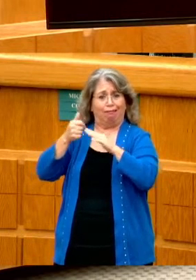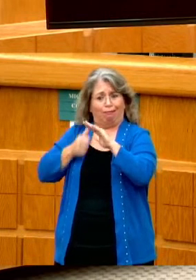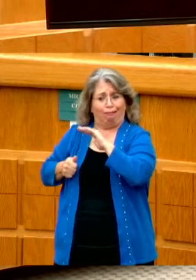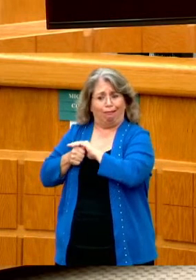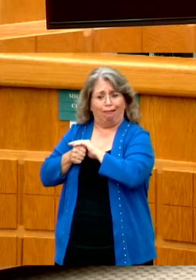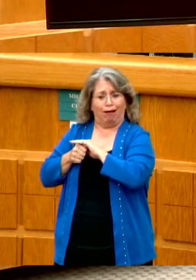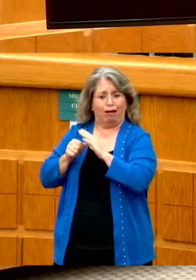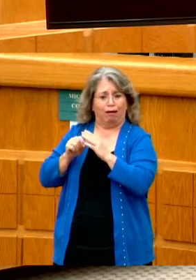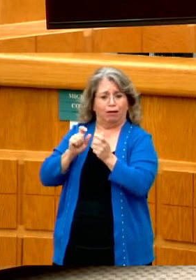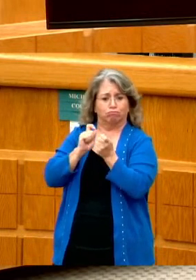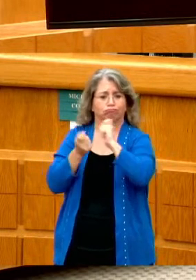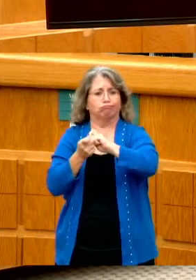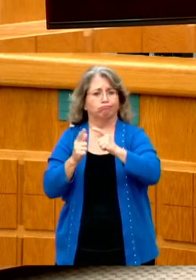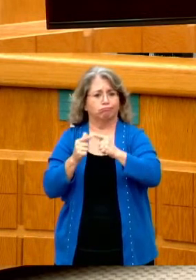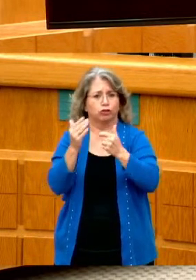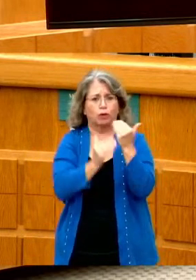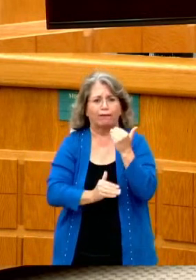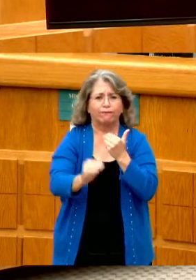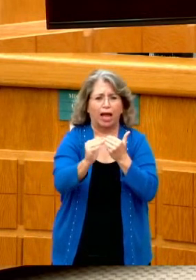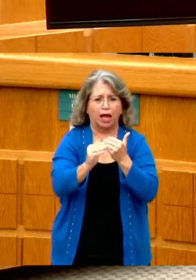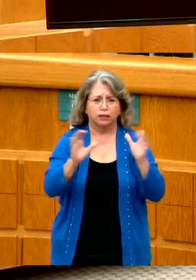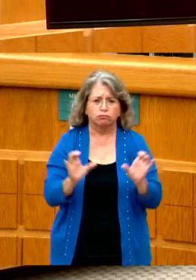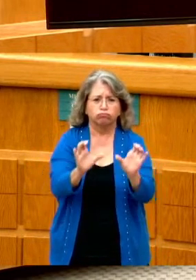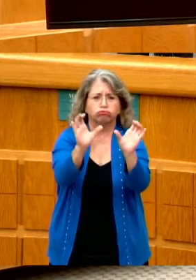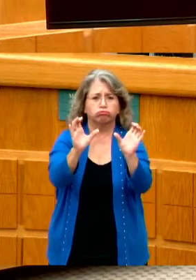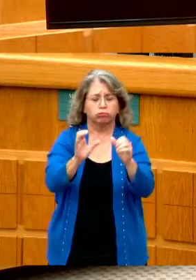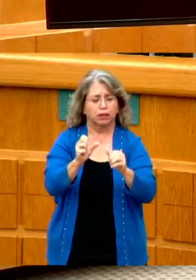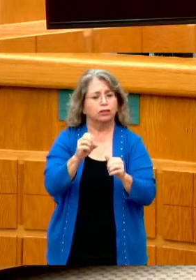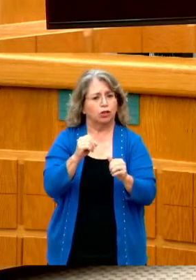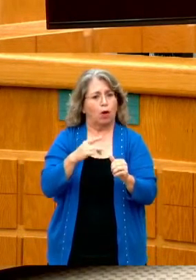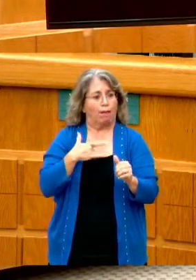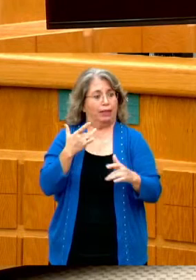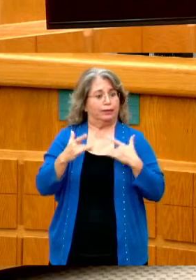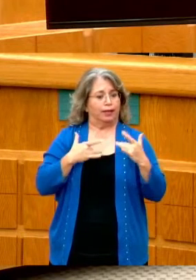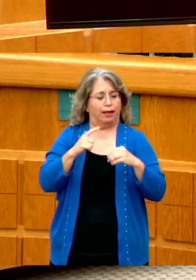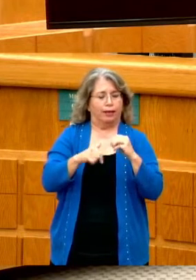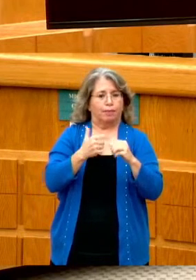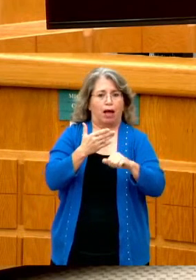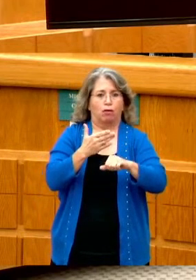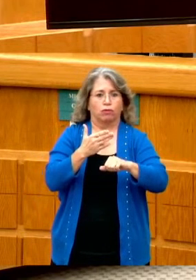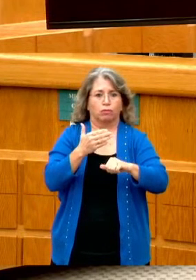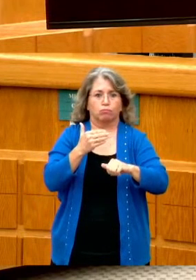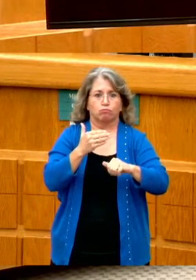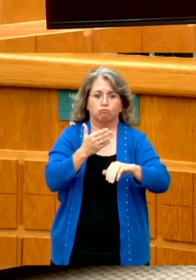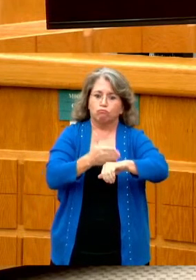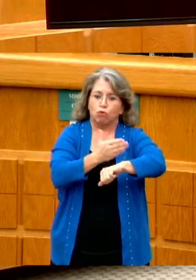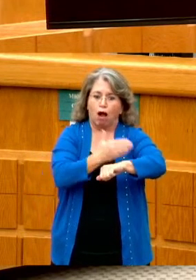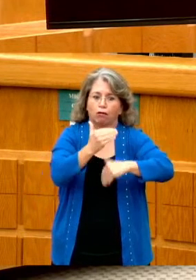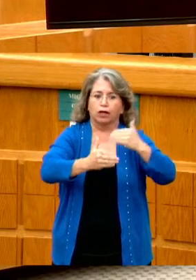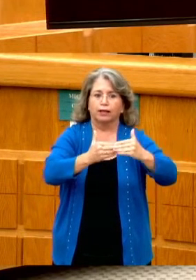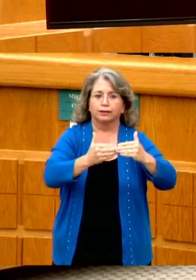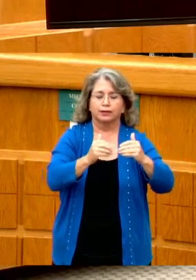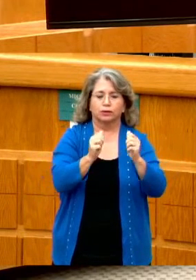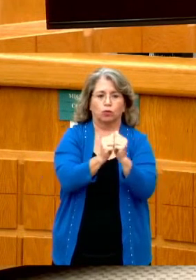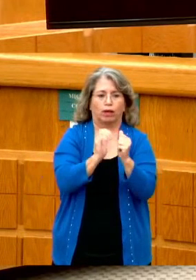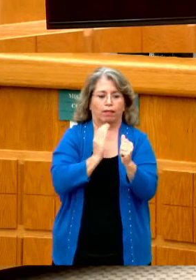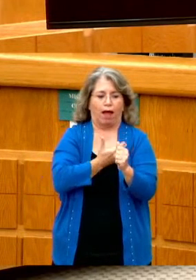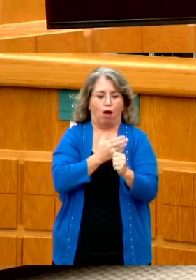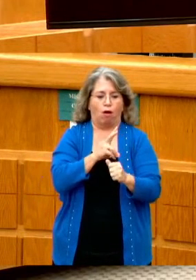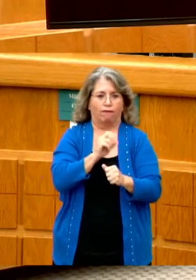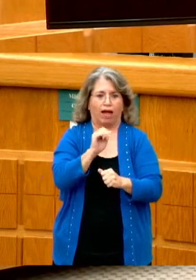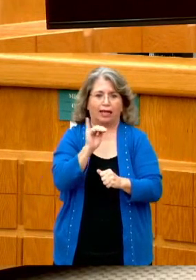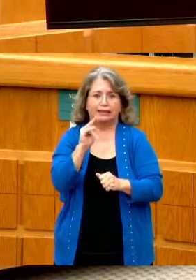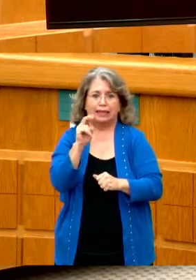today excited about the progress that we are making with the vaccines that we have here in Texas and here in Nueces